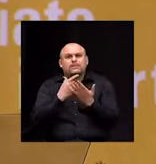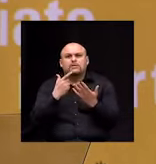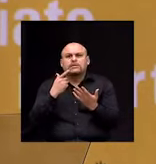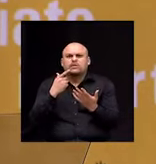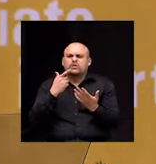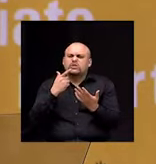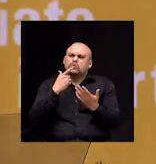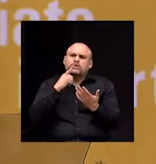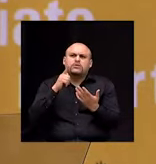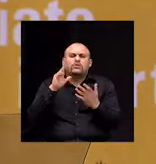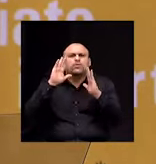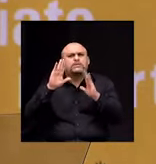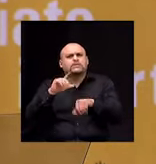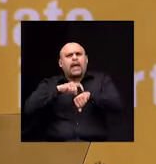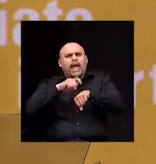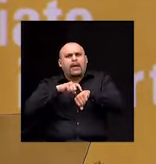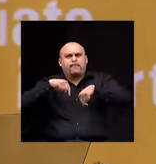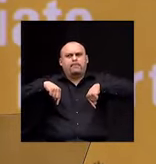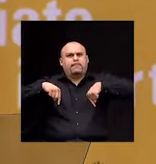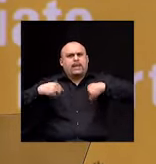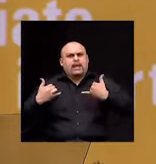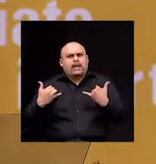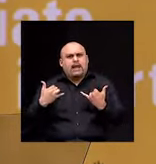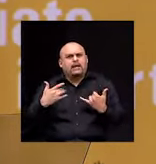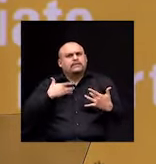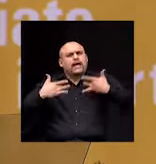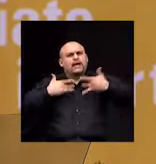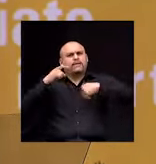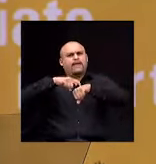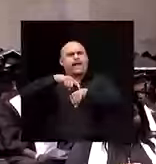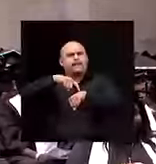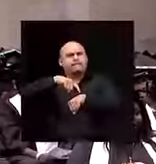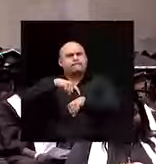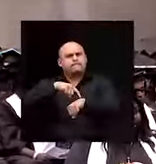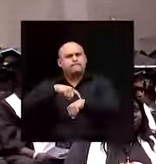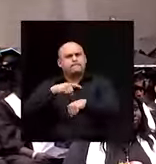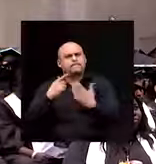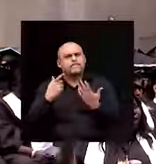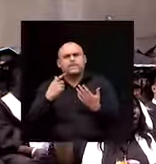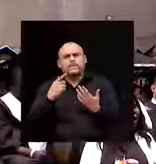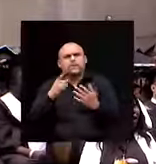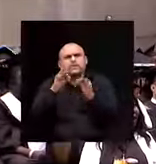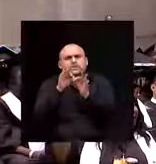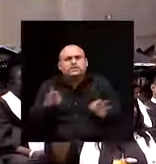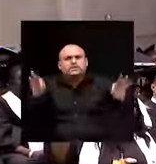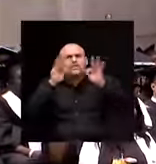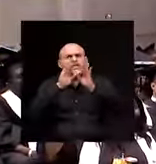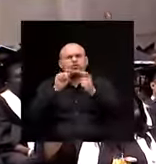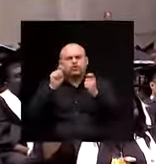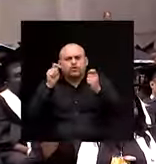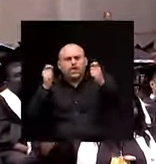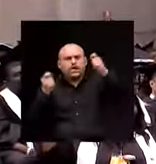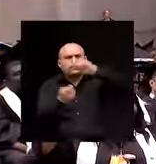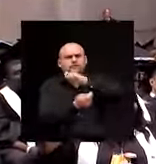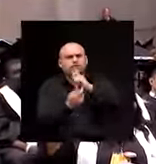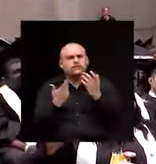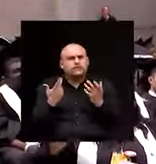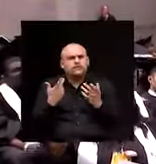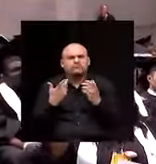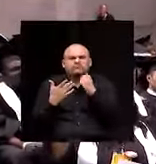of times, right? It's an exciting time. There's significant change, right?